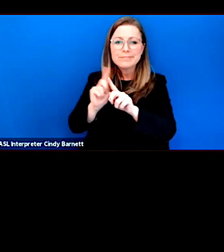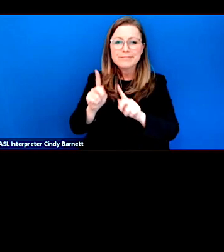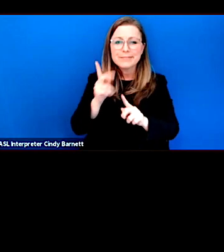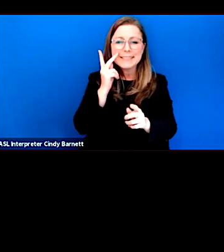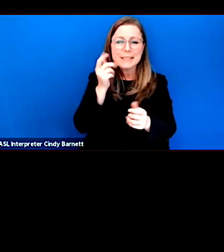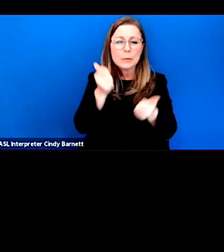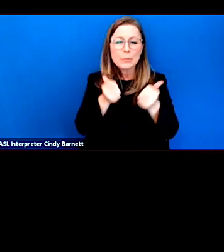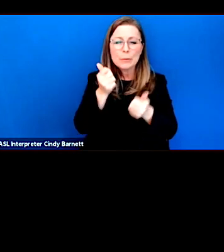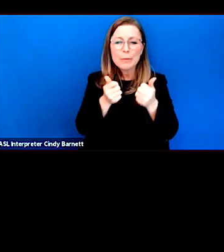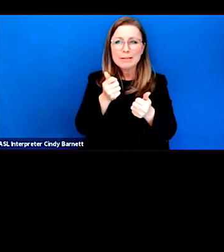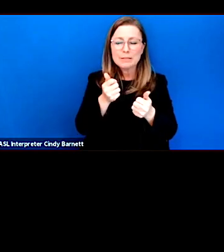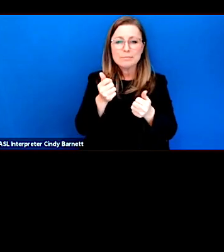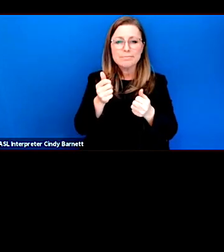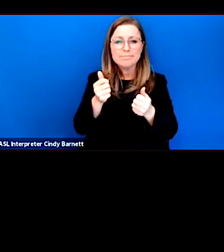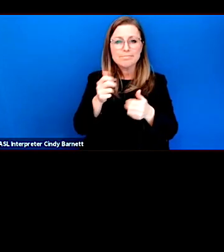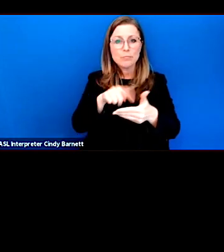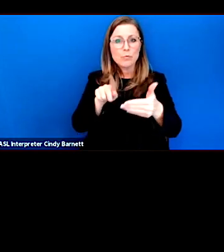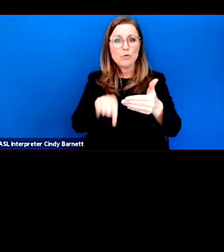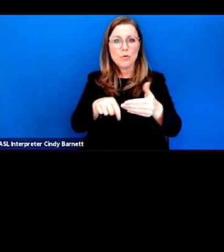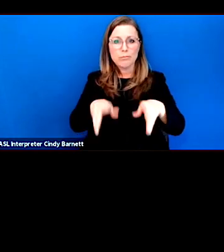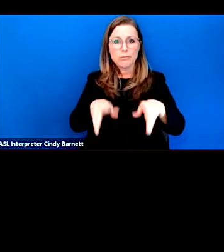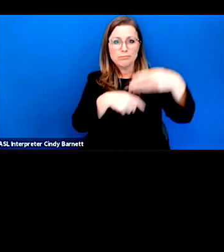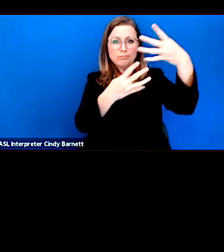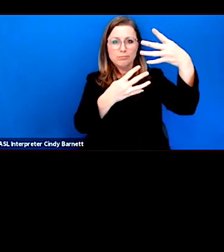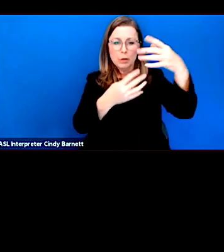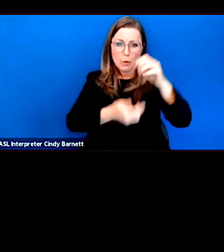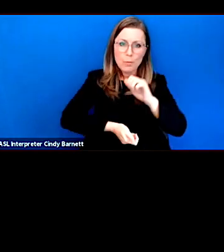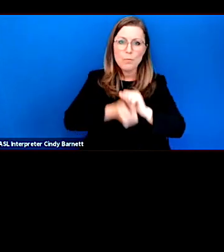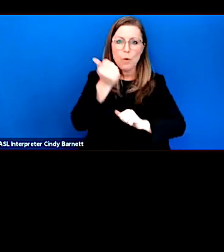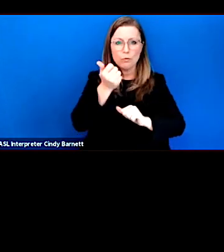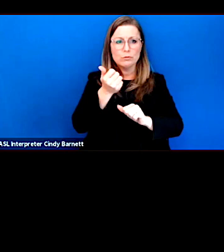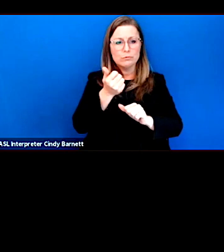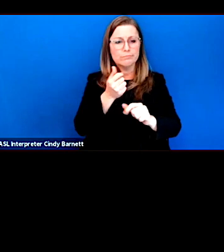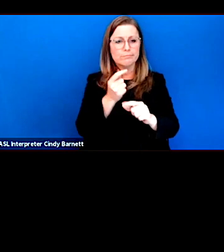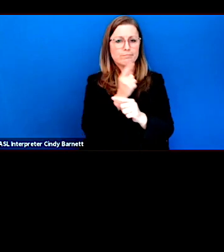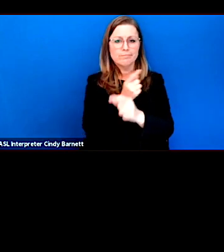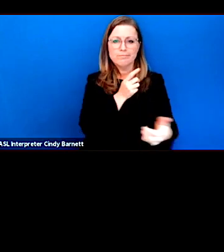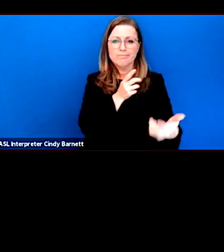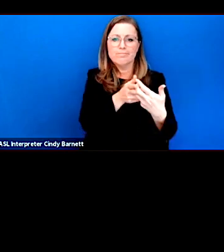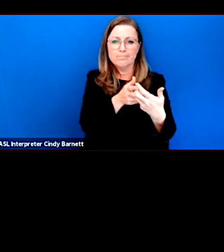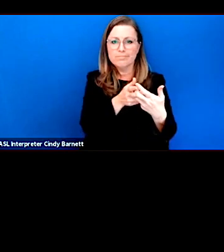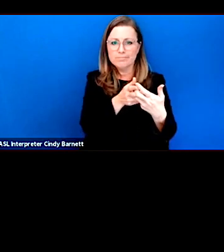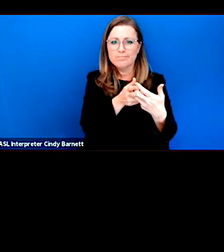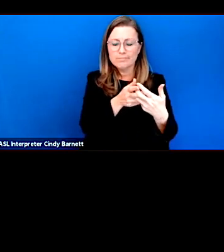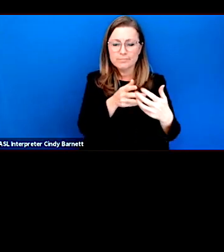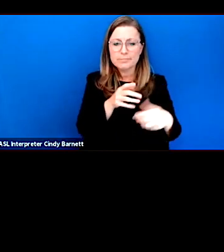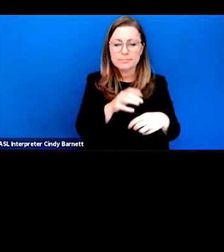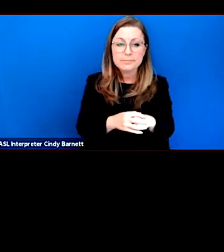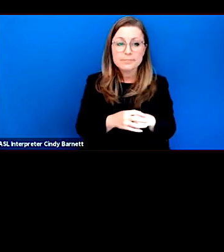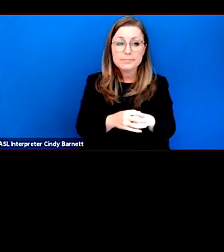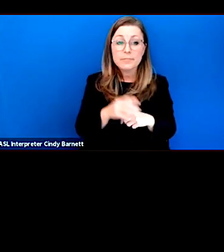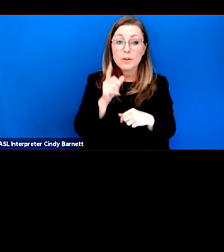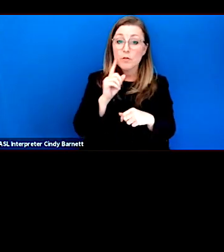you the highest number of relevant retrievals. In our metasynthesis on engineering,